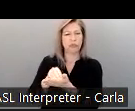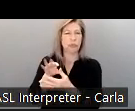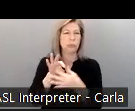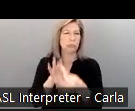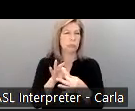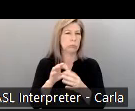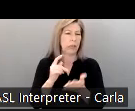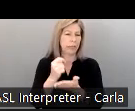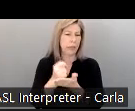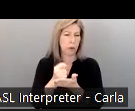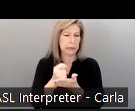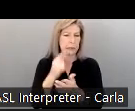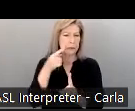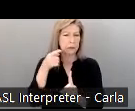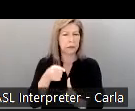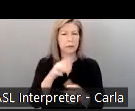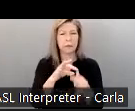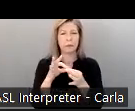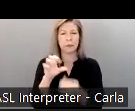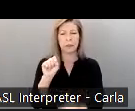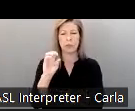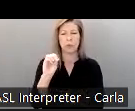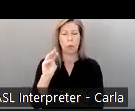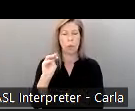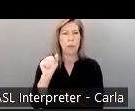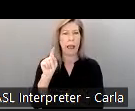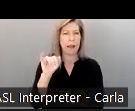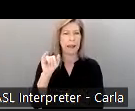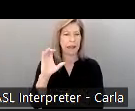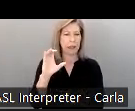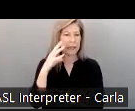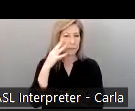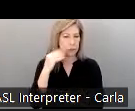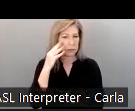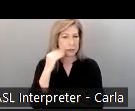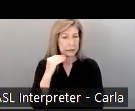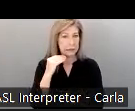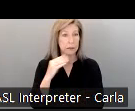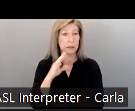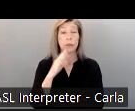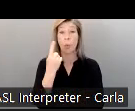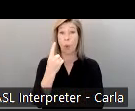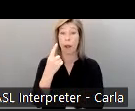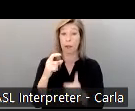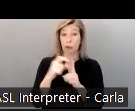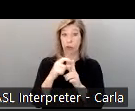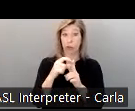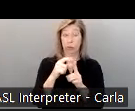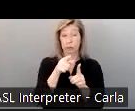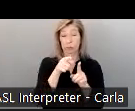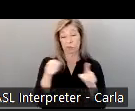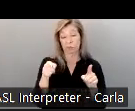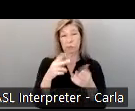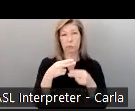And one of the kind of terms is called pendulation and titration. And